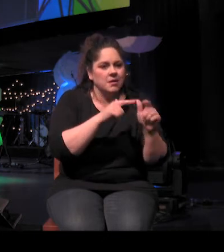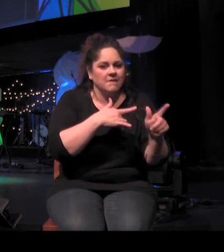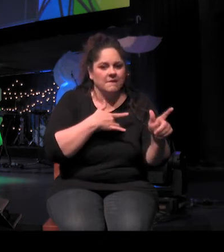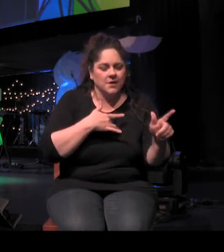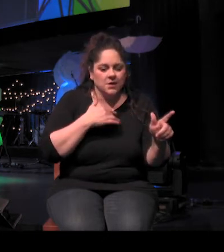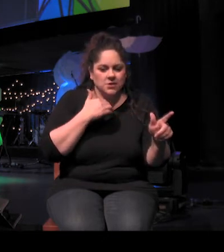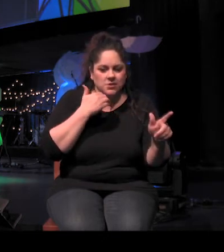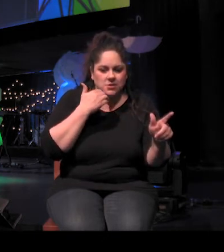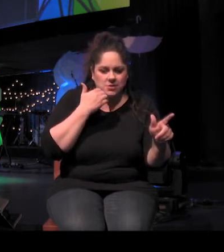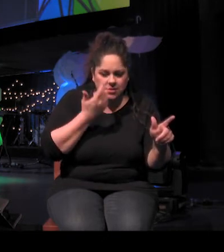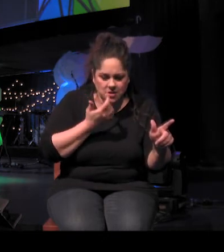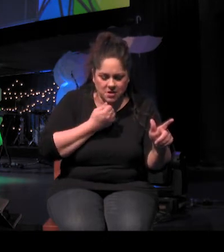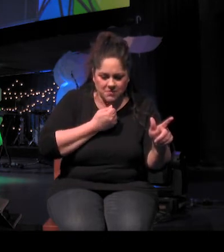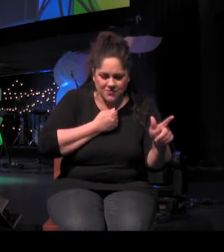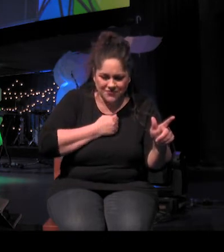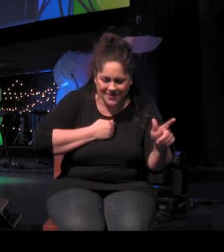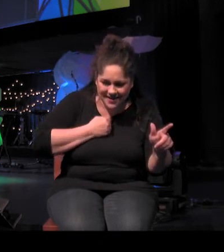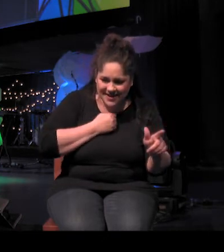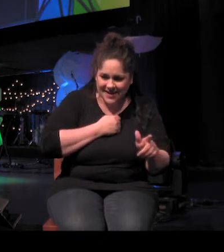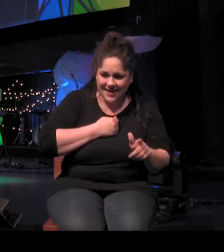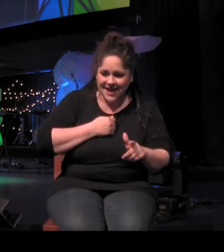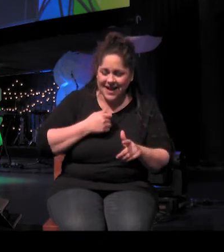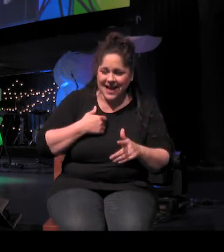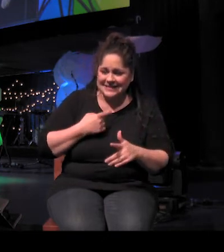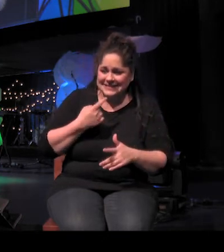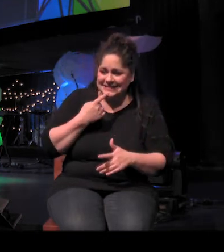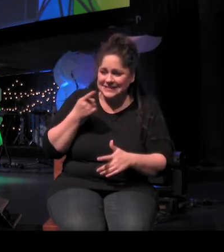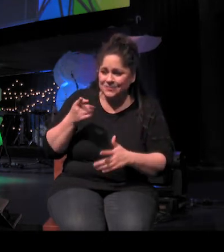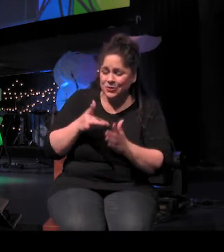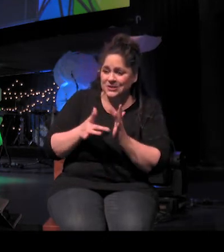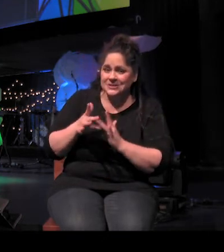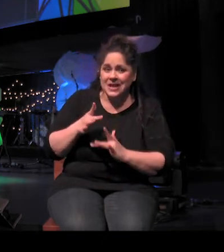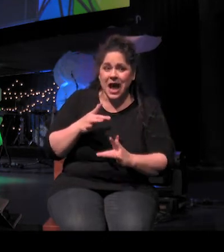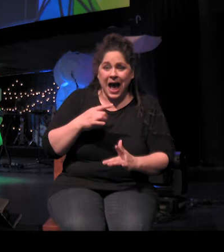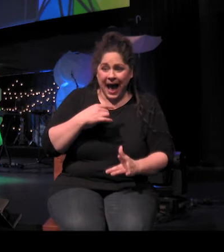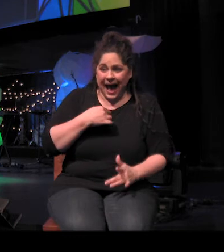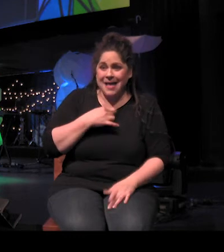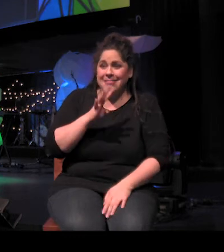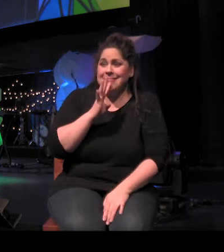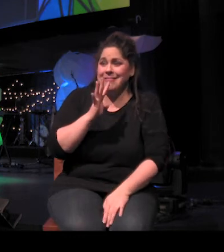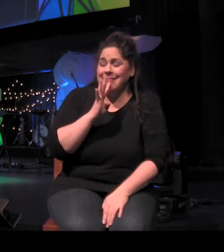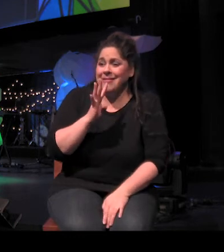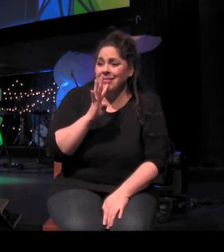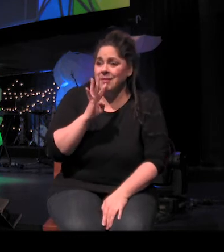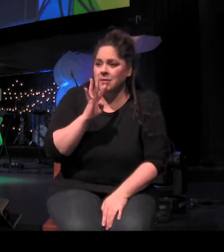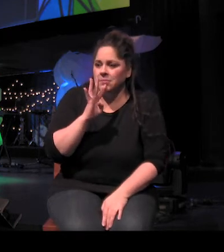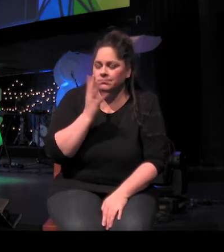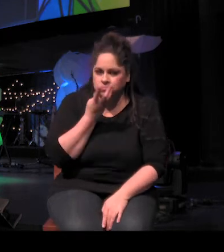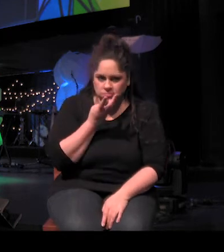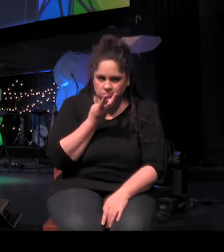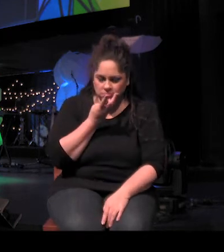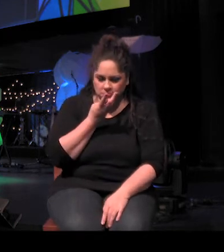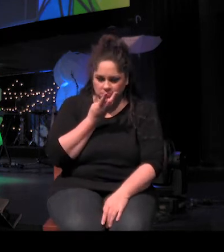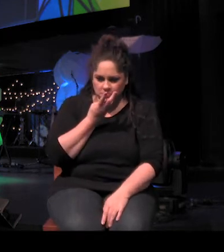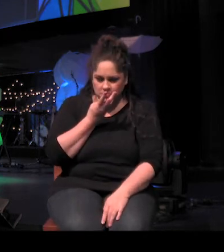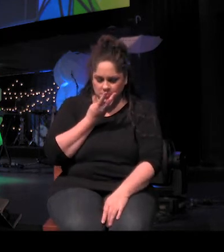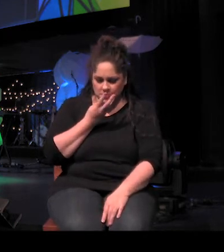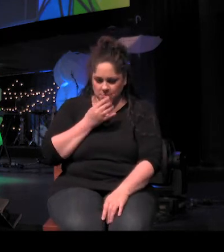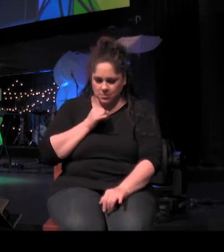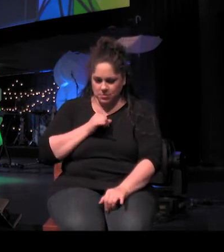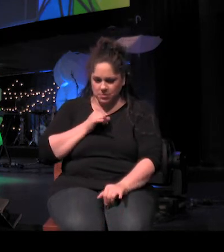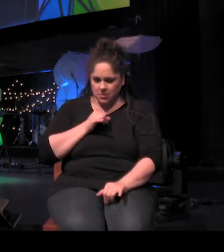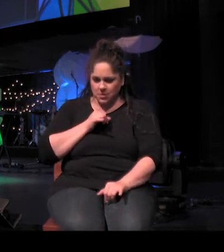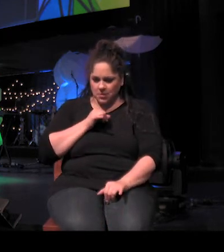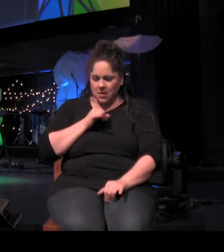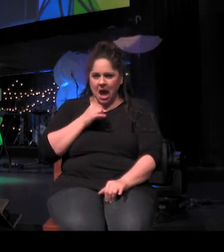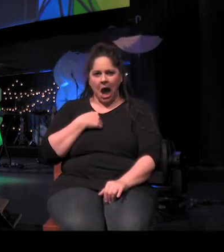felt in himself, disappointing his Savior, you know, eating his words in front of everybody else that he proclaimed he was never going to leave, you know, never